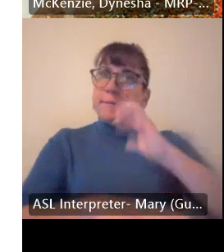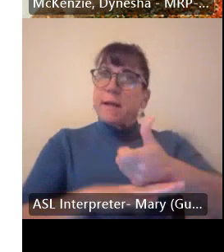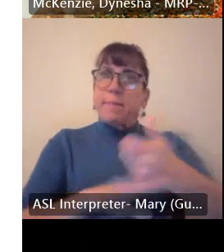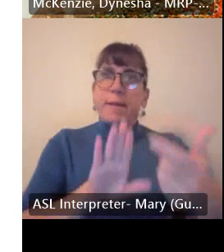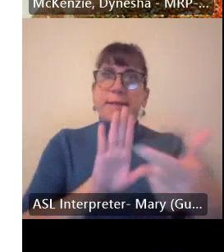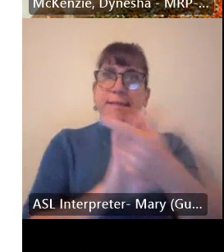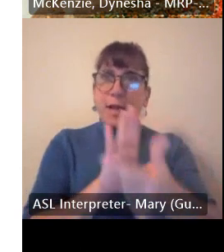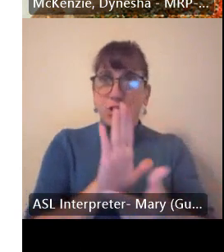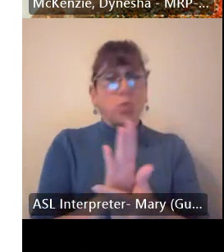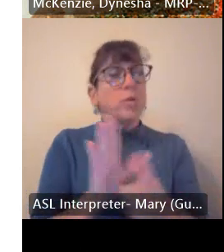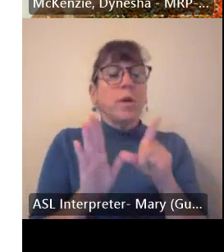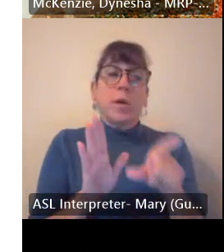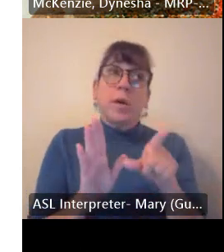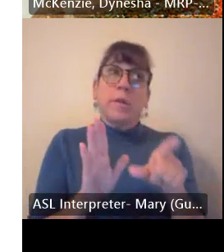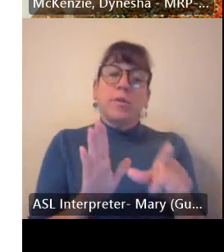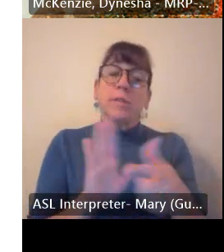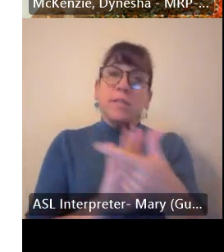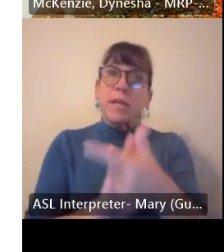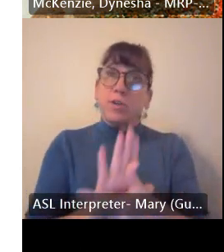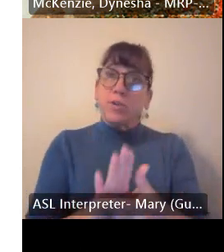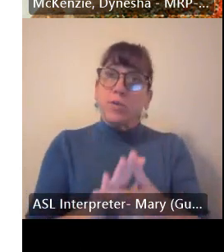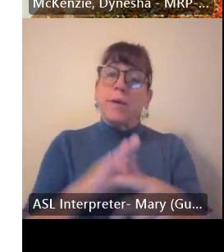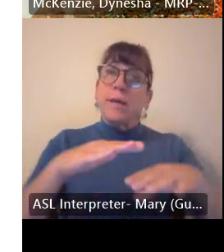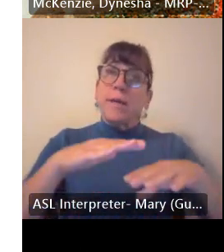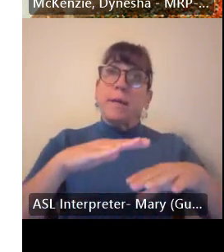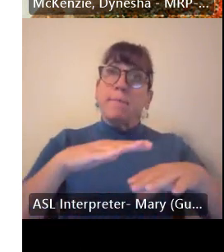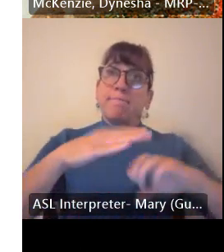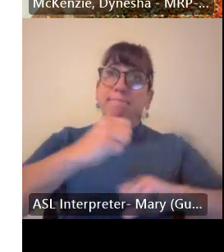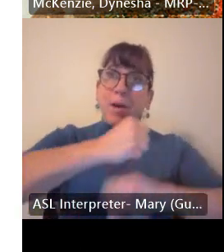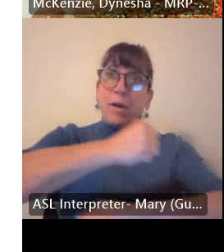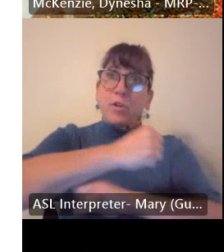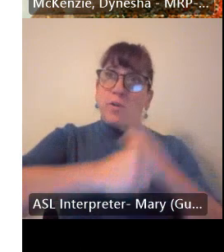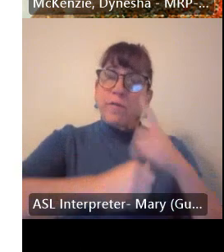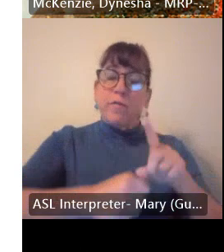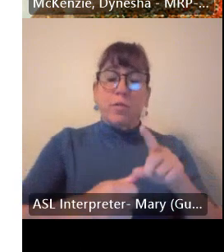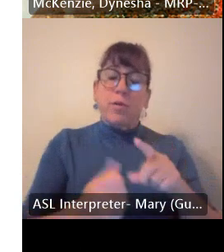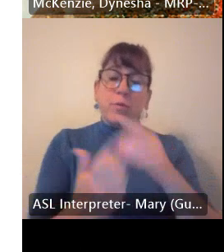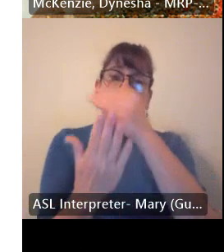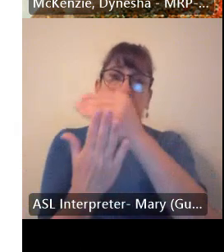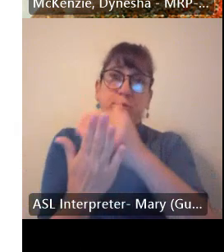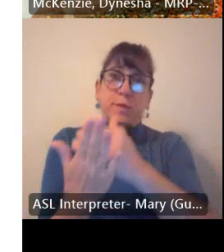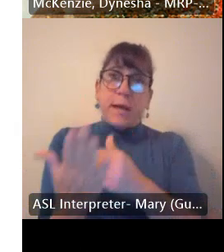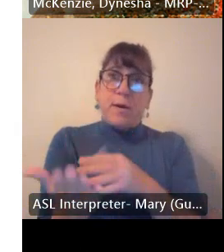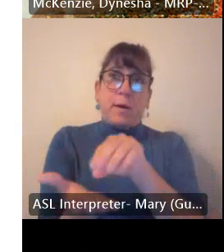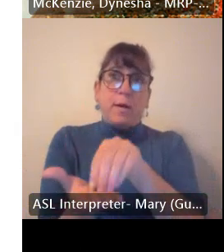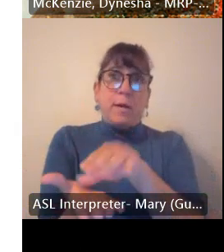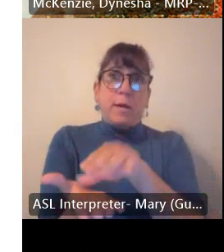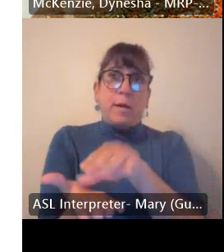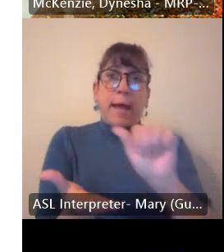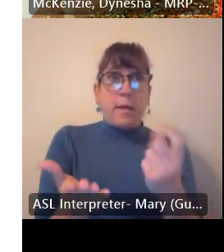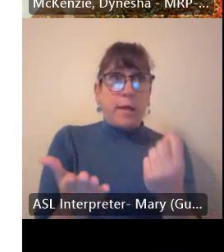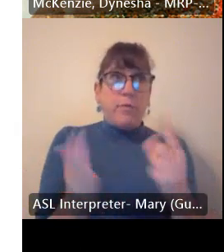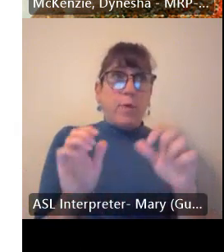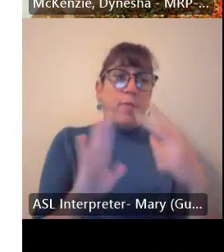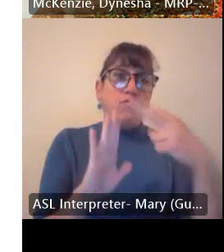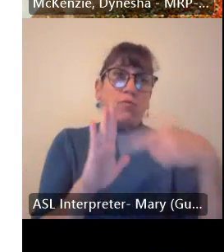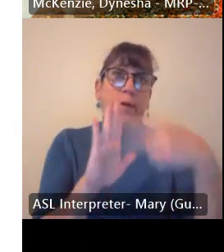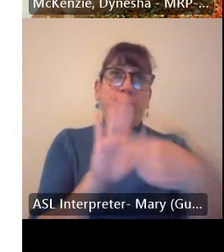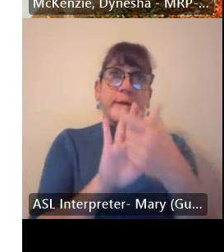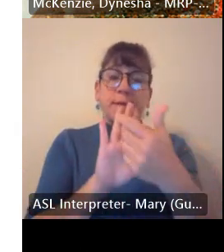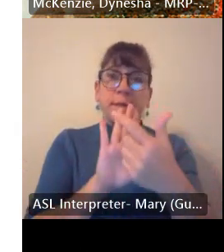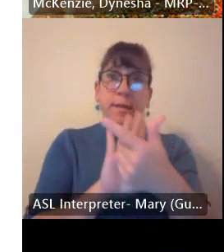So there is a statutory basis for what's in A11. You can see the statutes.